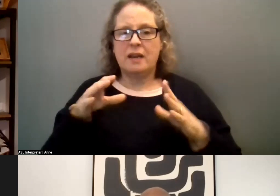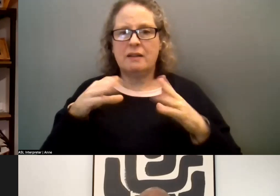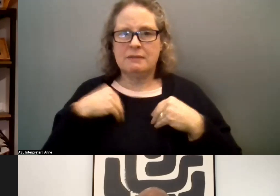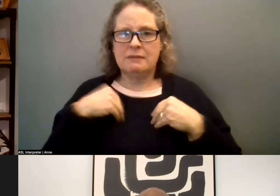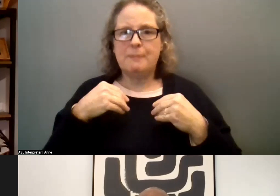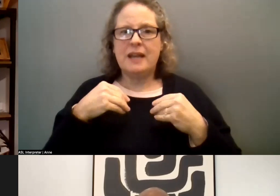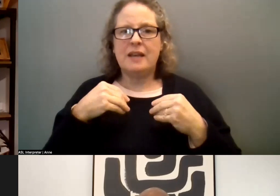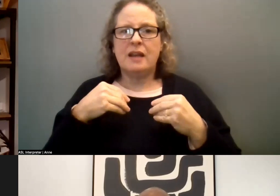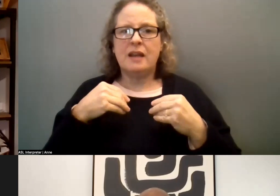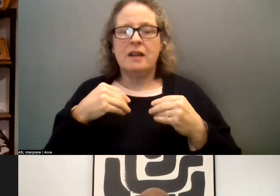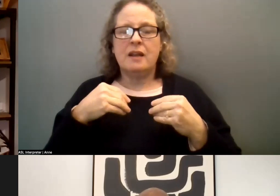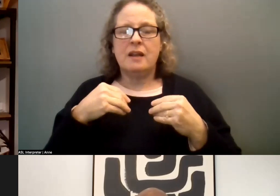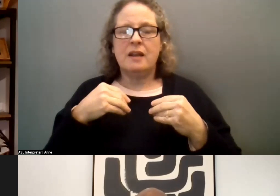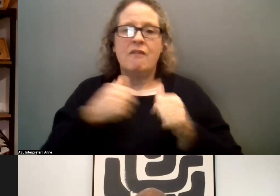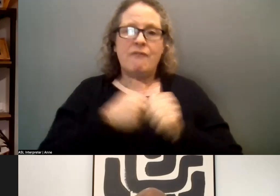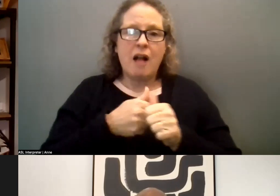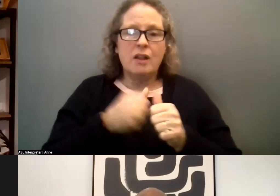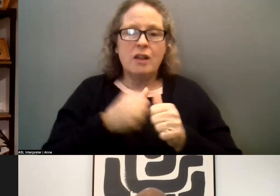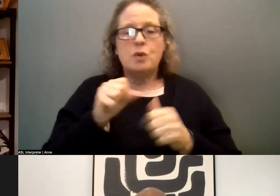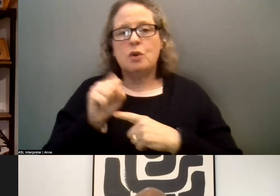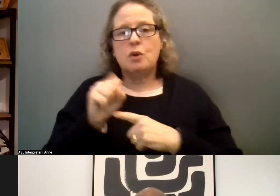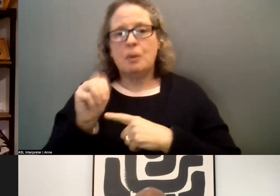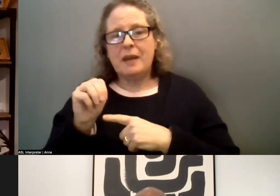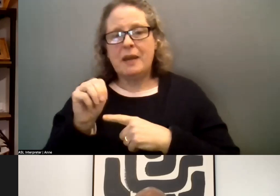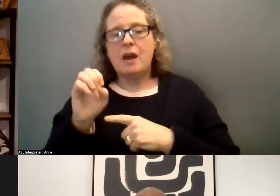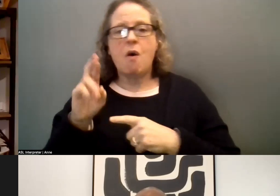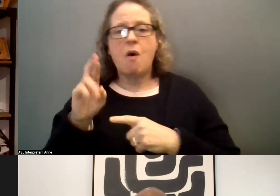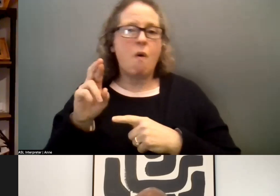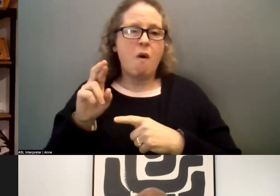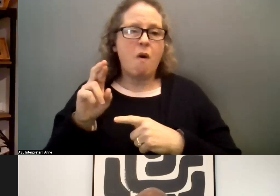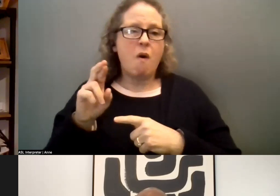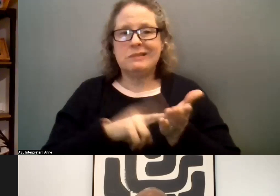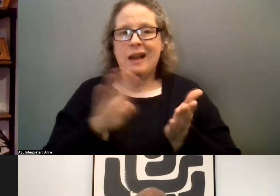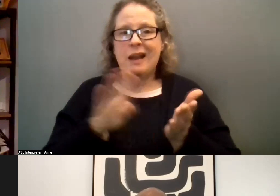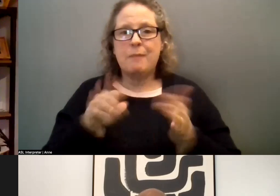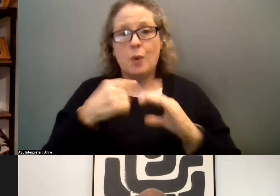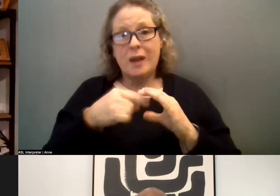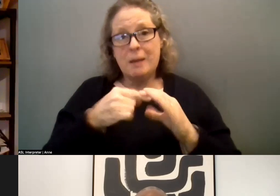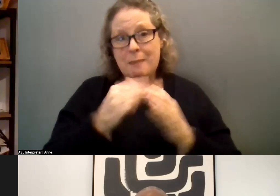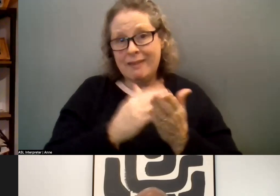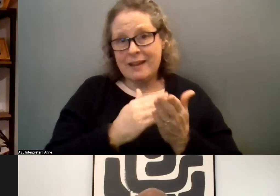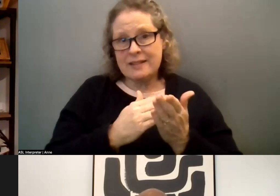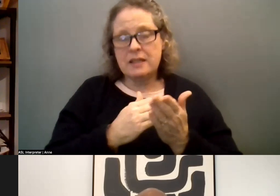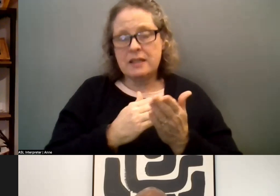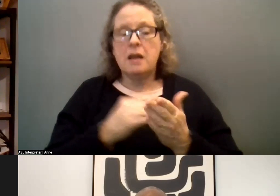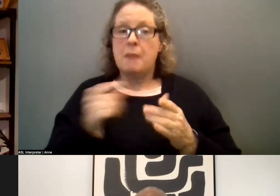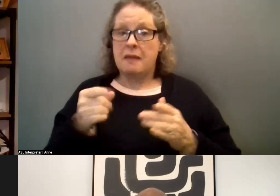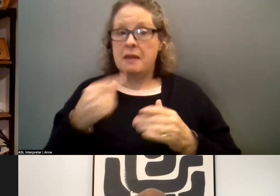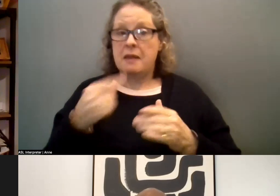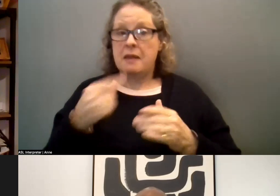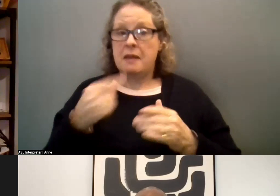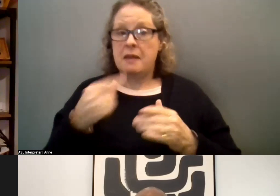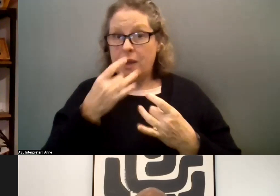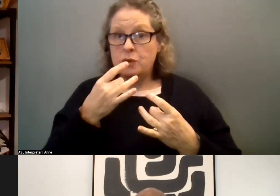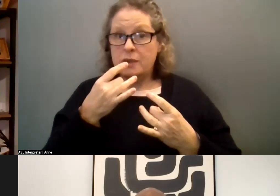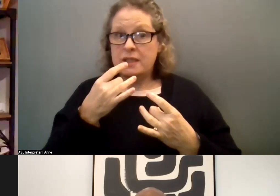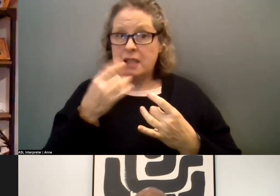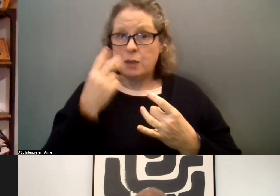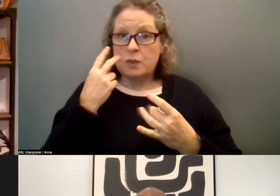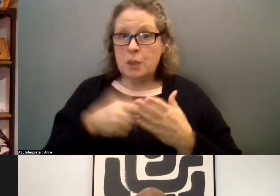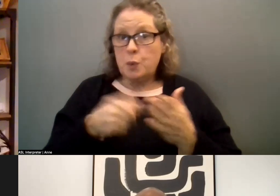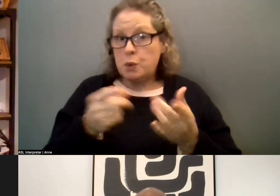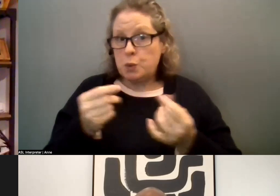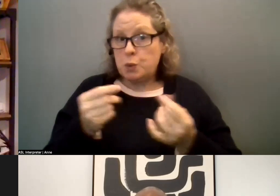email list. The reminders they have by in they've told you that they're interested in what you're doing. They just may need that